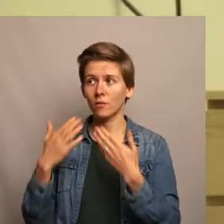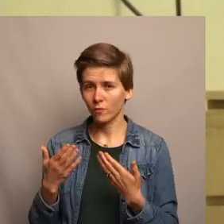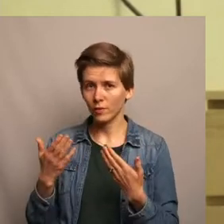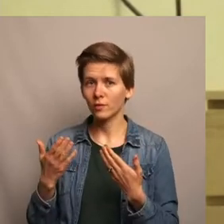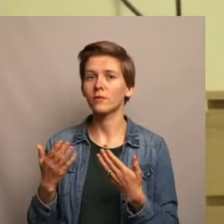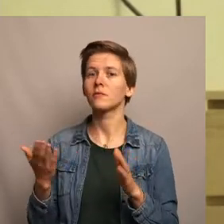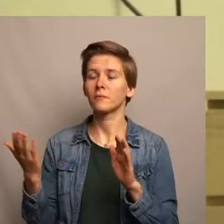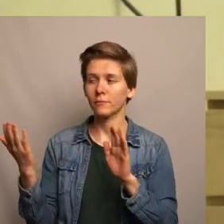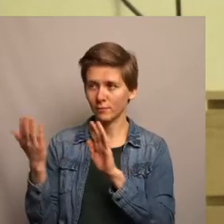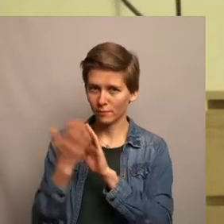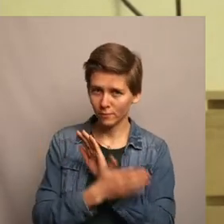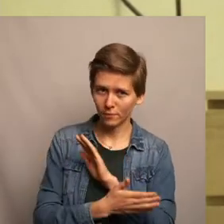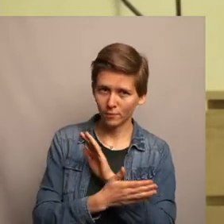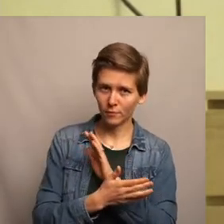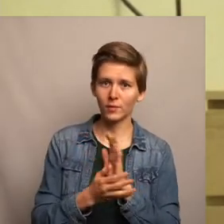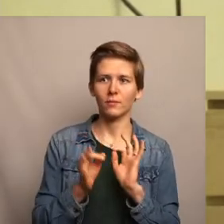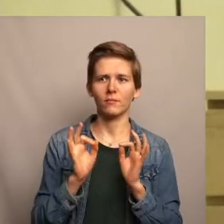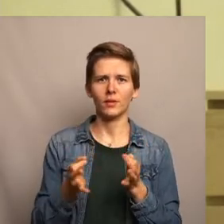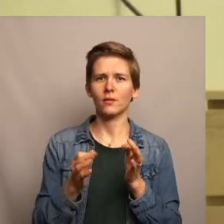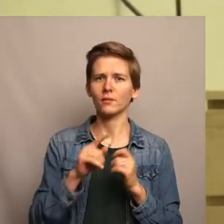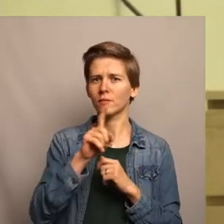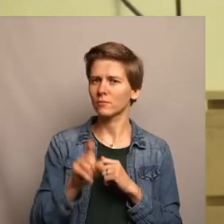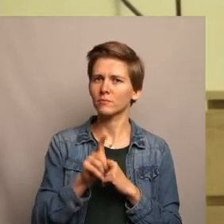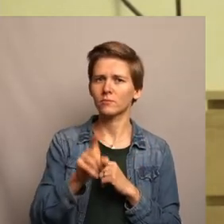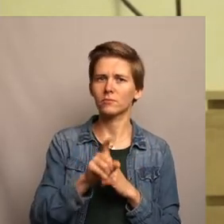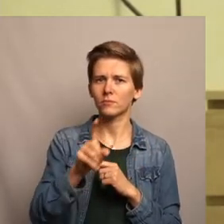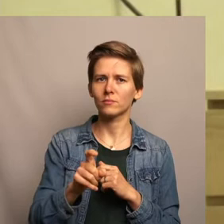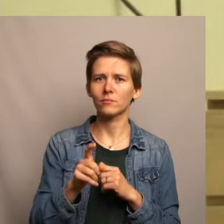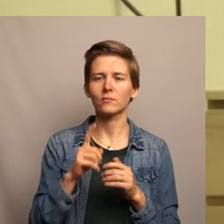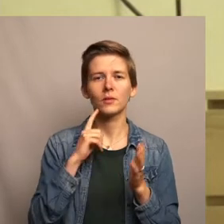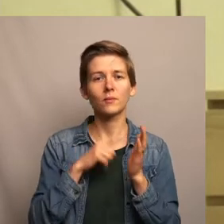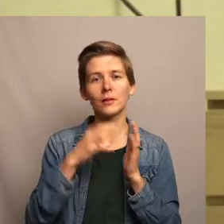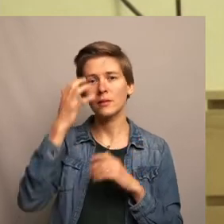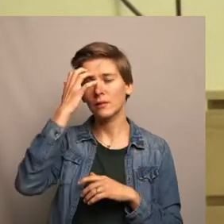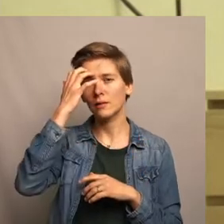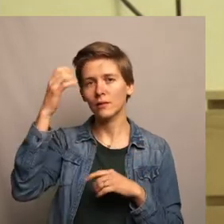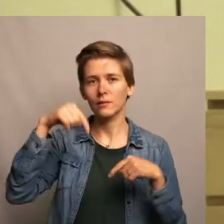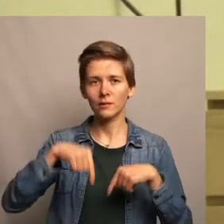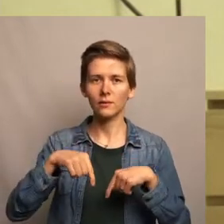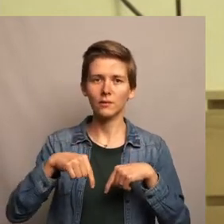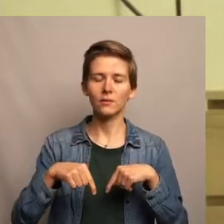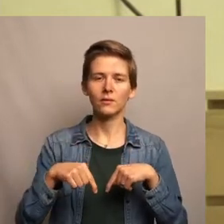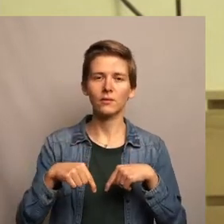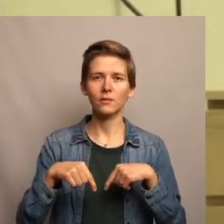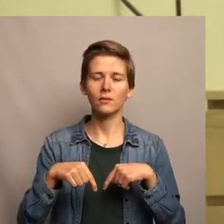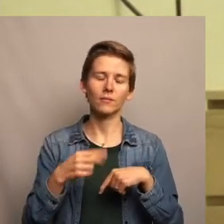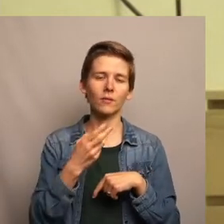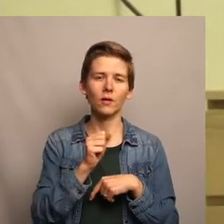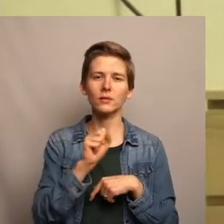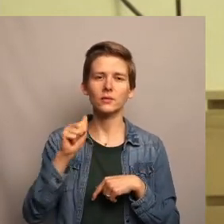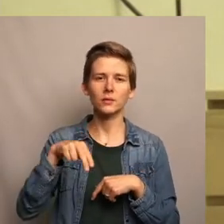they face on ground in the city. So in Helsinki's case, and Hassen may also be able to speak about this,